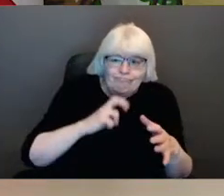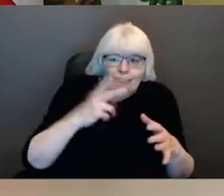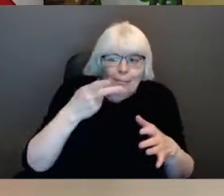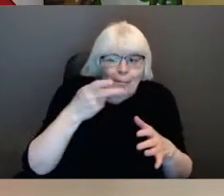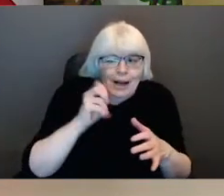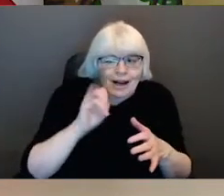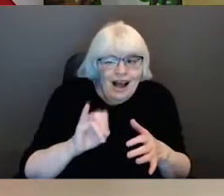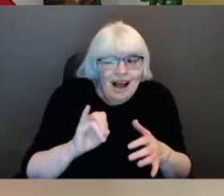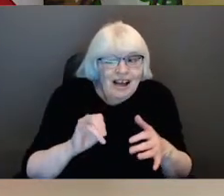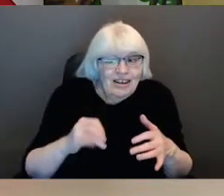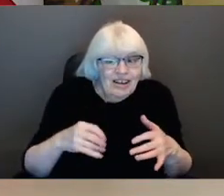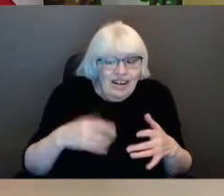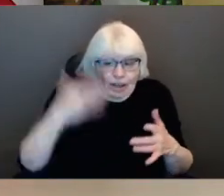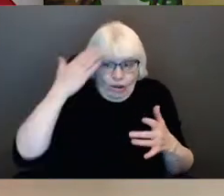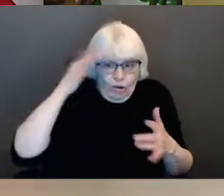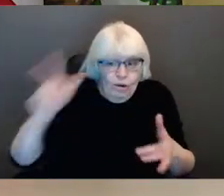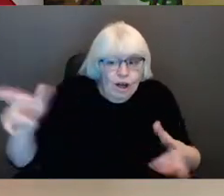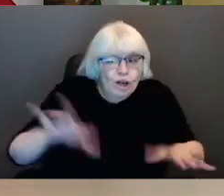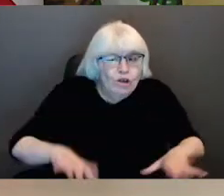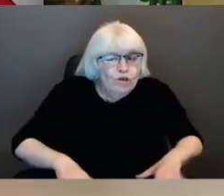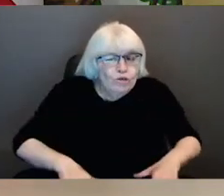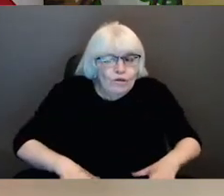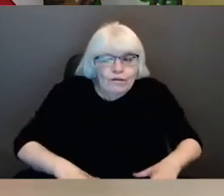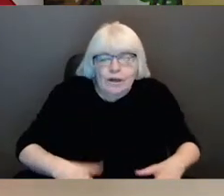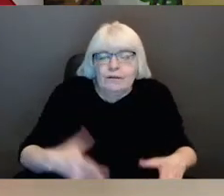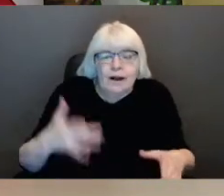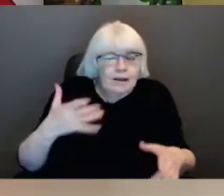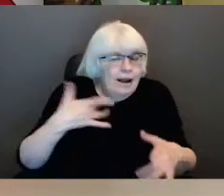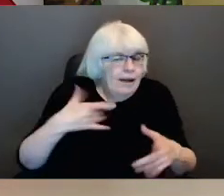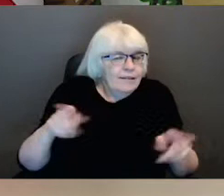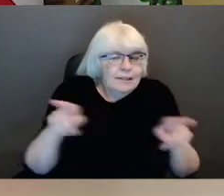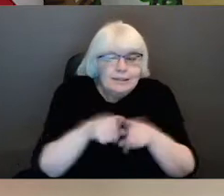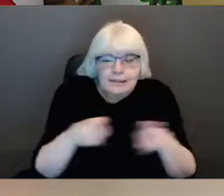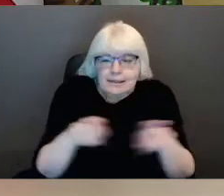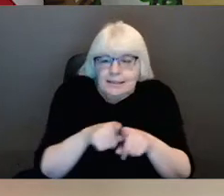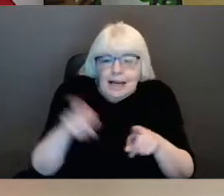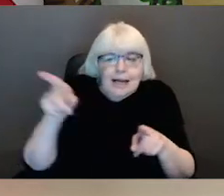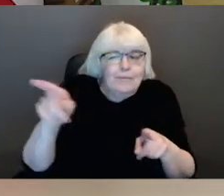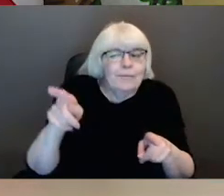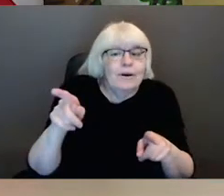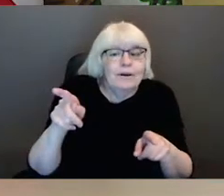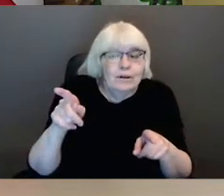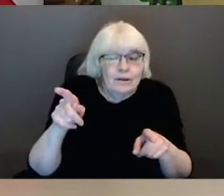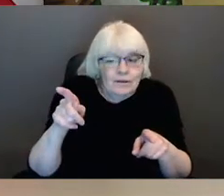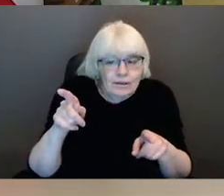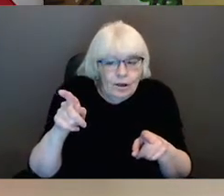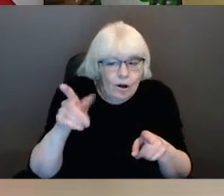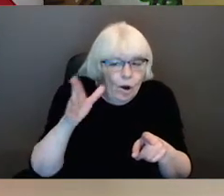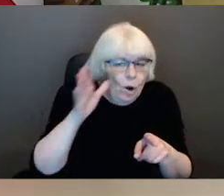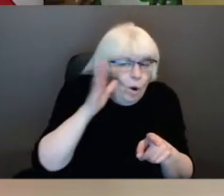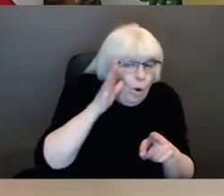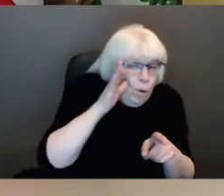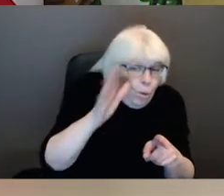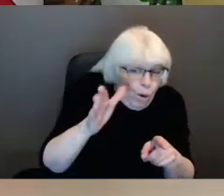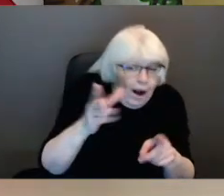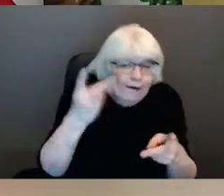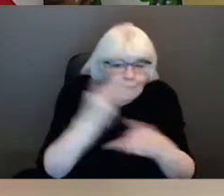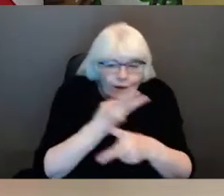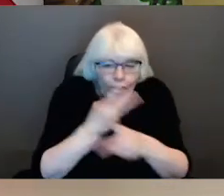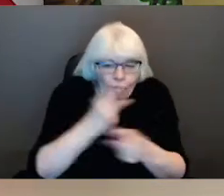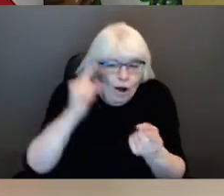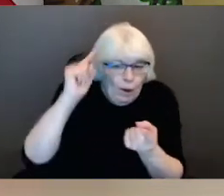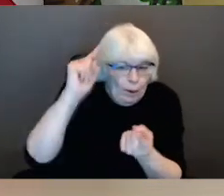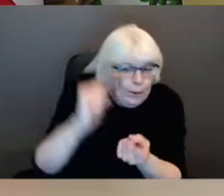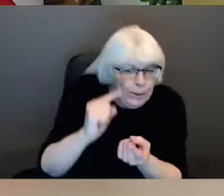currently, but they also will be looking at reducing that isolation period. We've been tracking how many